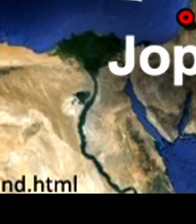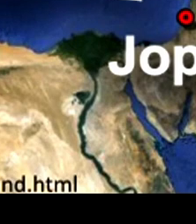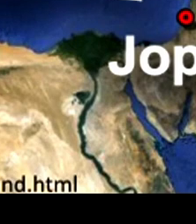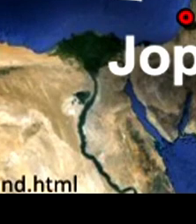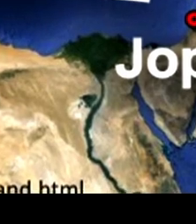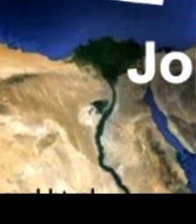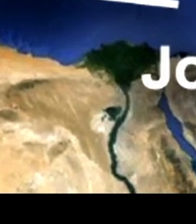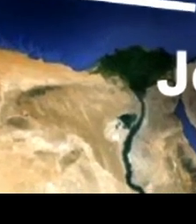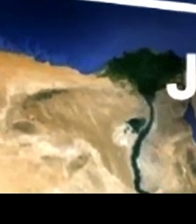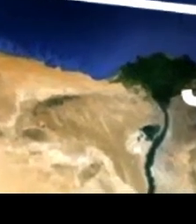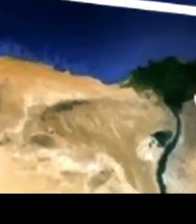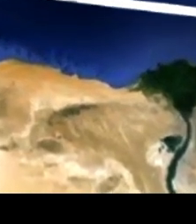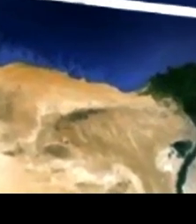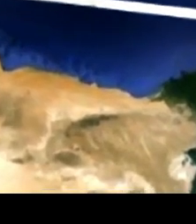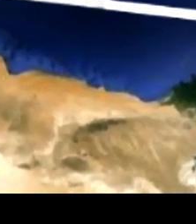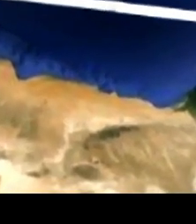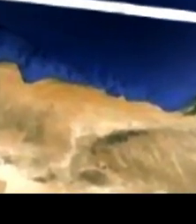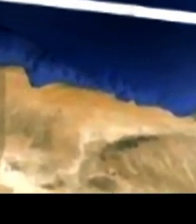from there